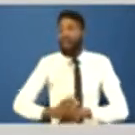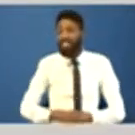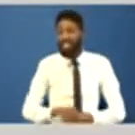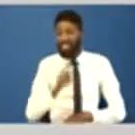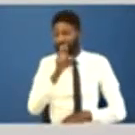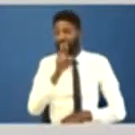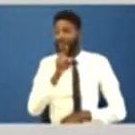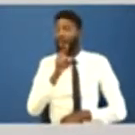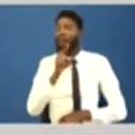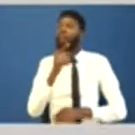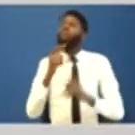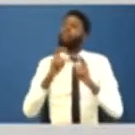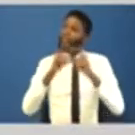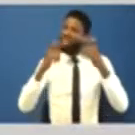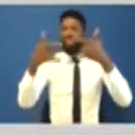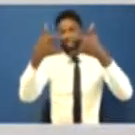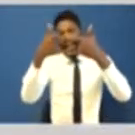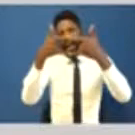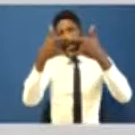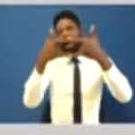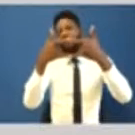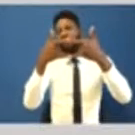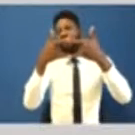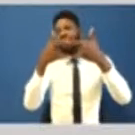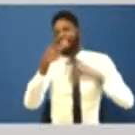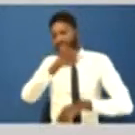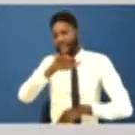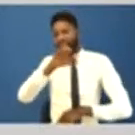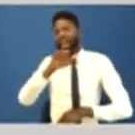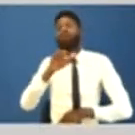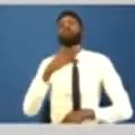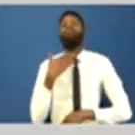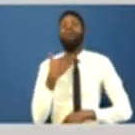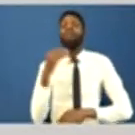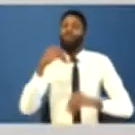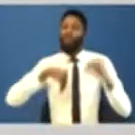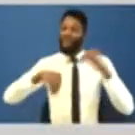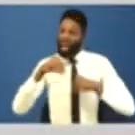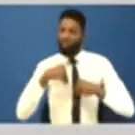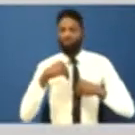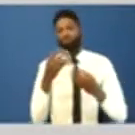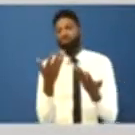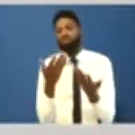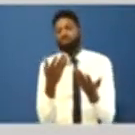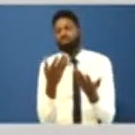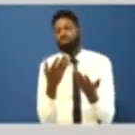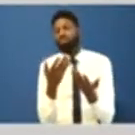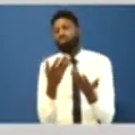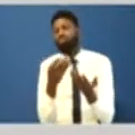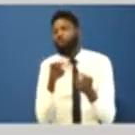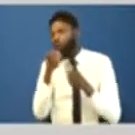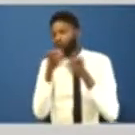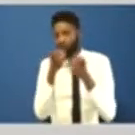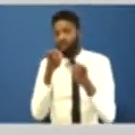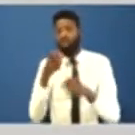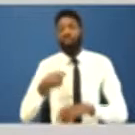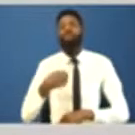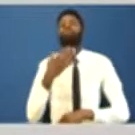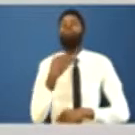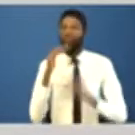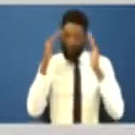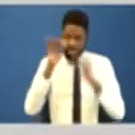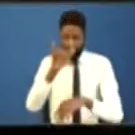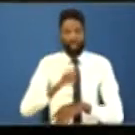on on cabbing down the corruption so that is what i would look at in terms of that and your time is